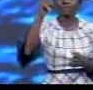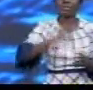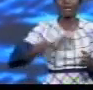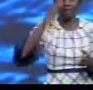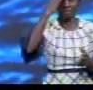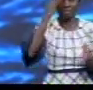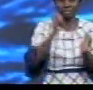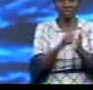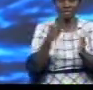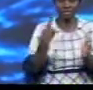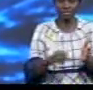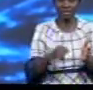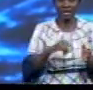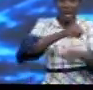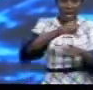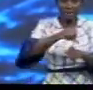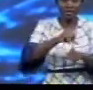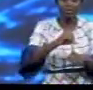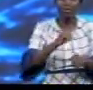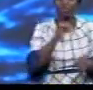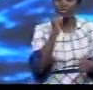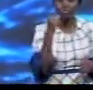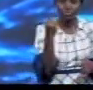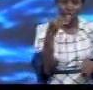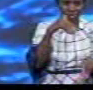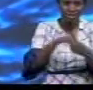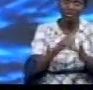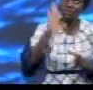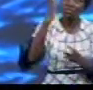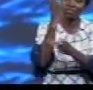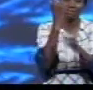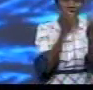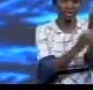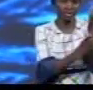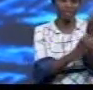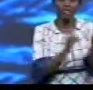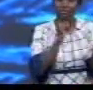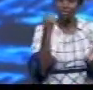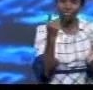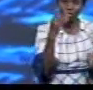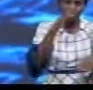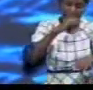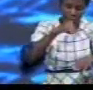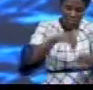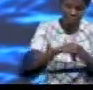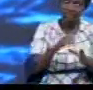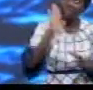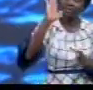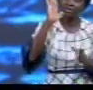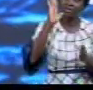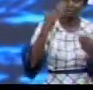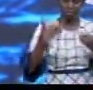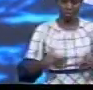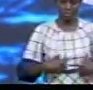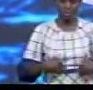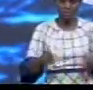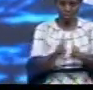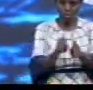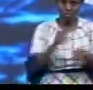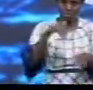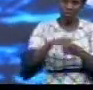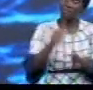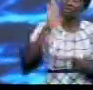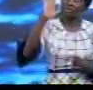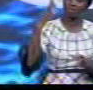anointing is not only in his hand, it's not only in his body, even his garment, the anointing